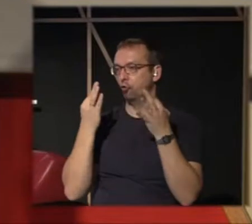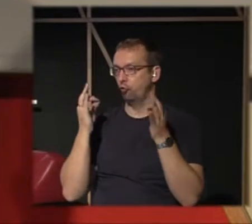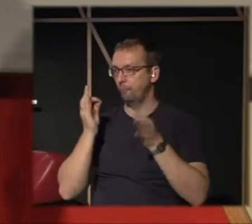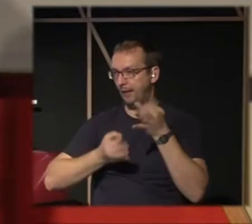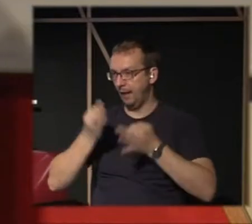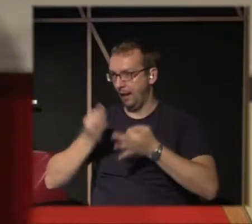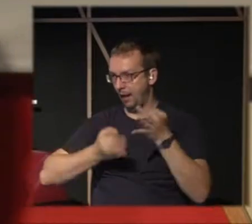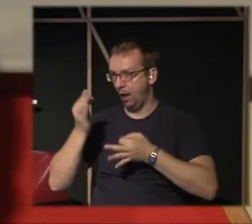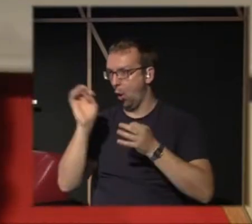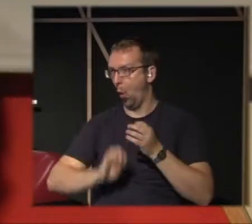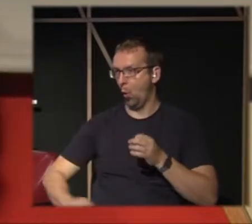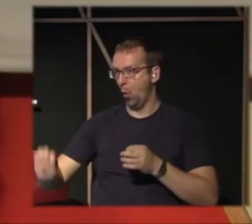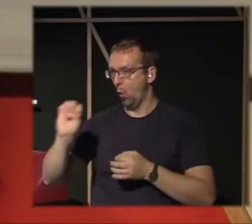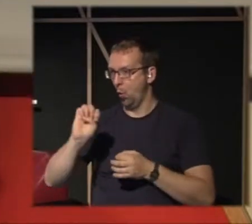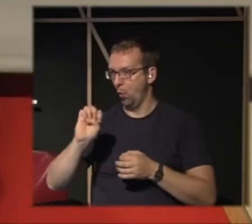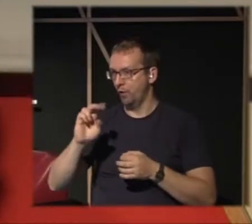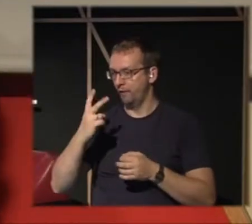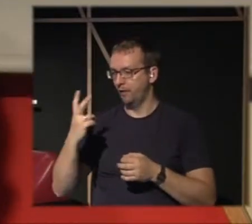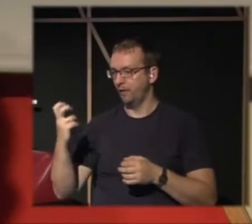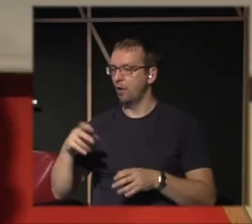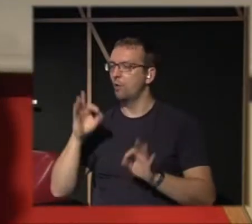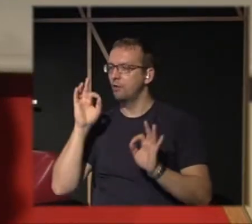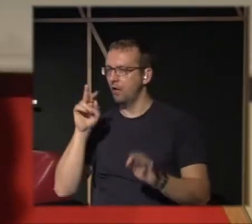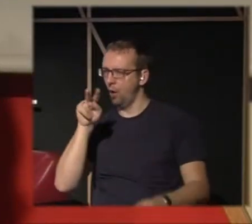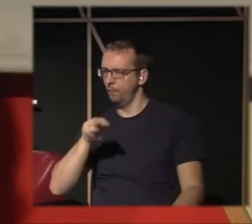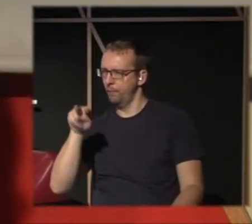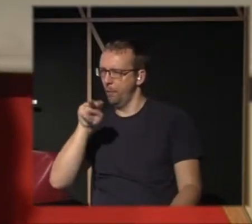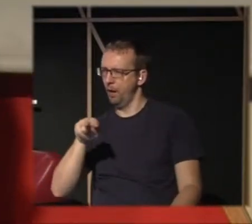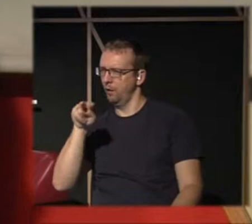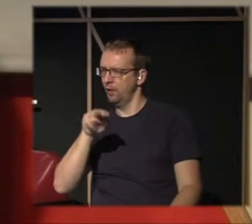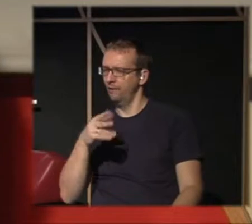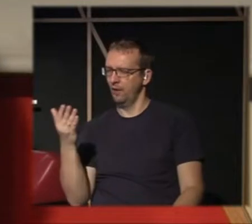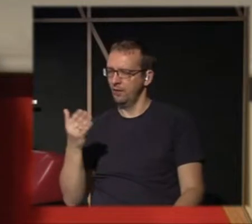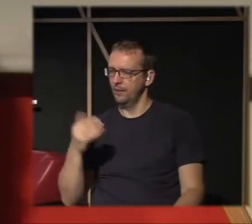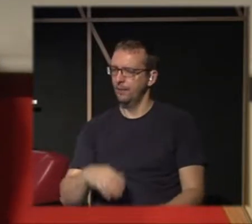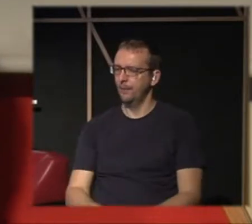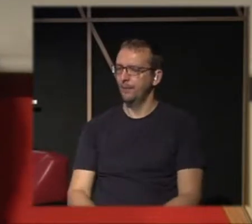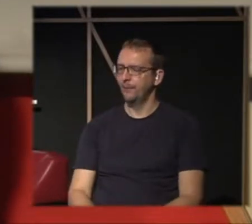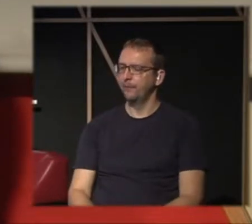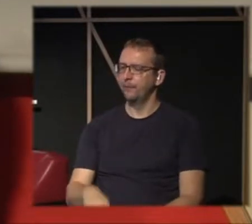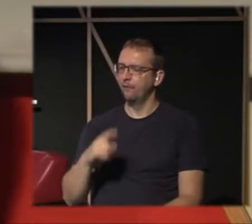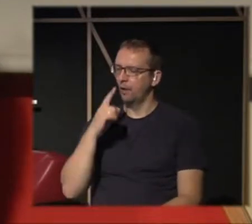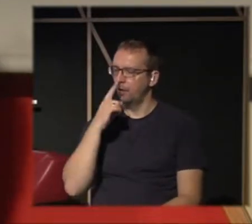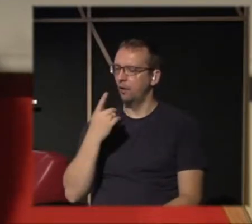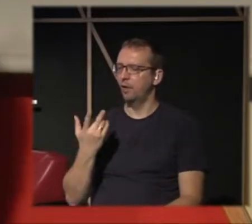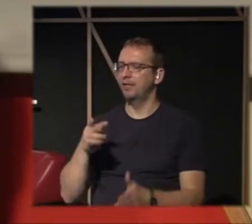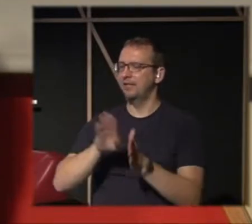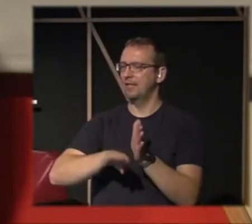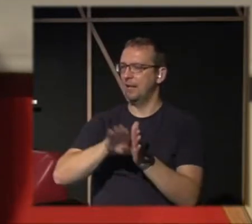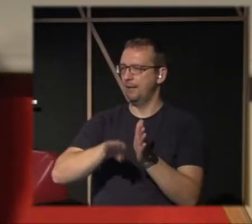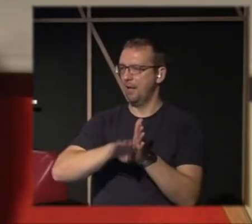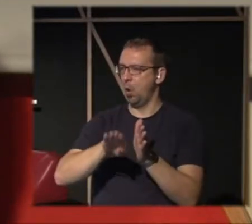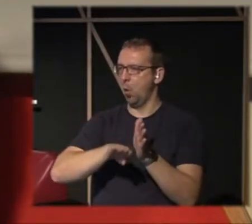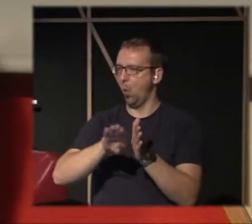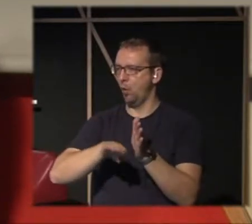all games at Euro 2020 to make the tournament discrimination and race-free as far